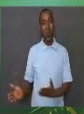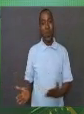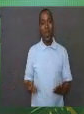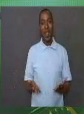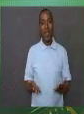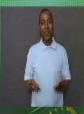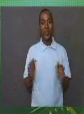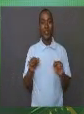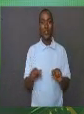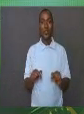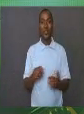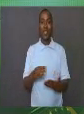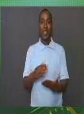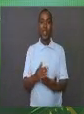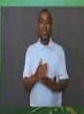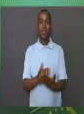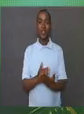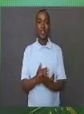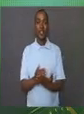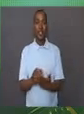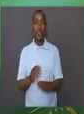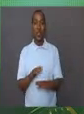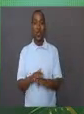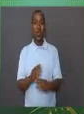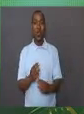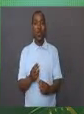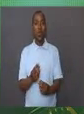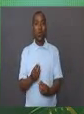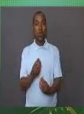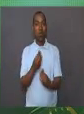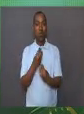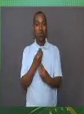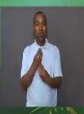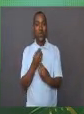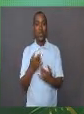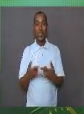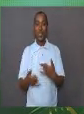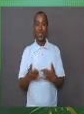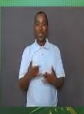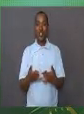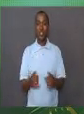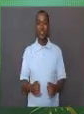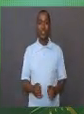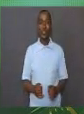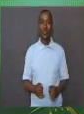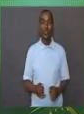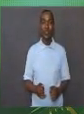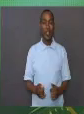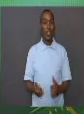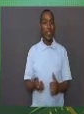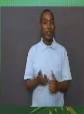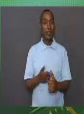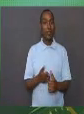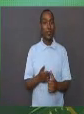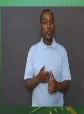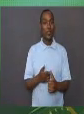Welcome to today's lesson on food relations. This is our first